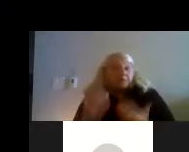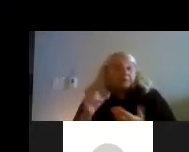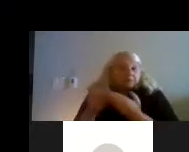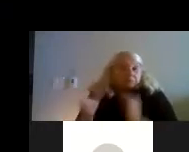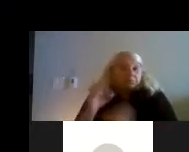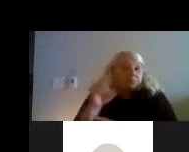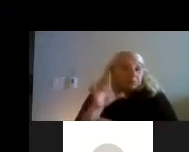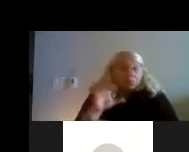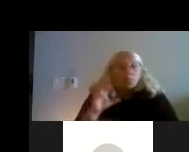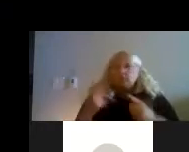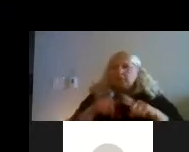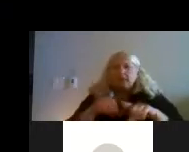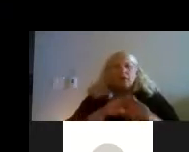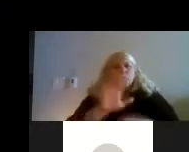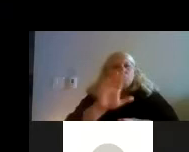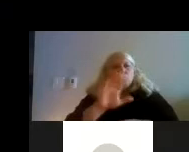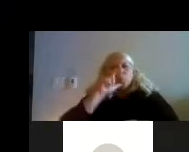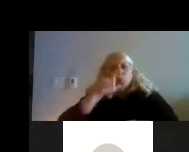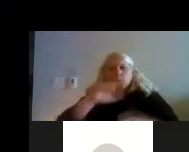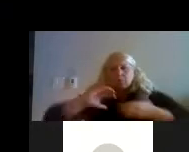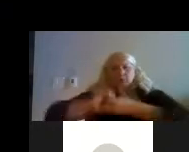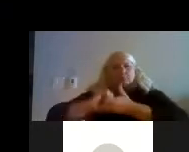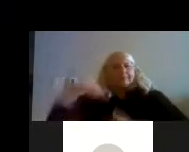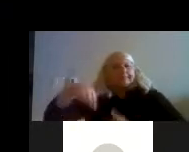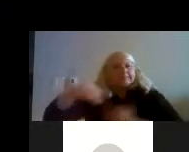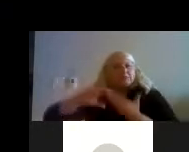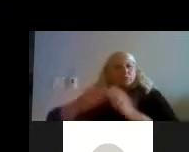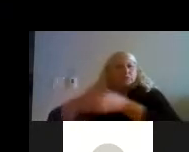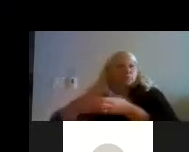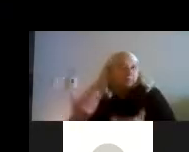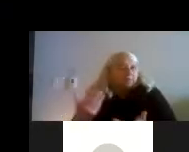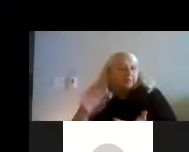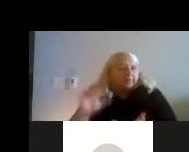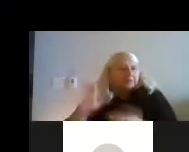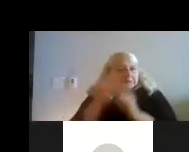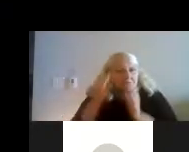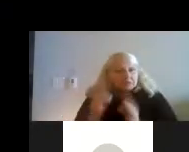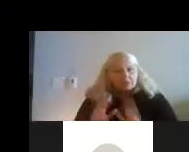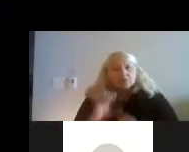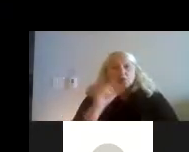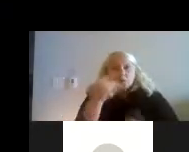is. And so we're really aiming sort of towards that right side of that scale, but